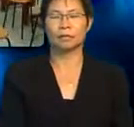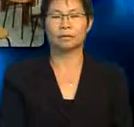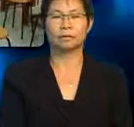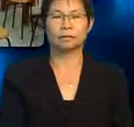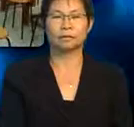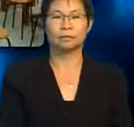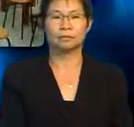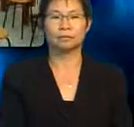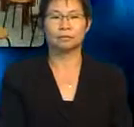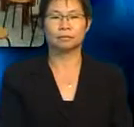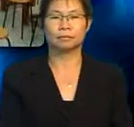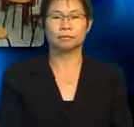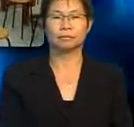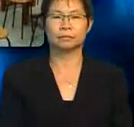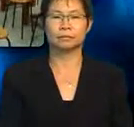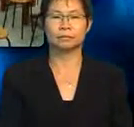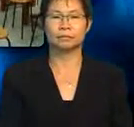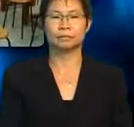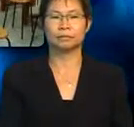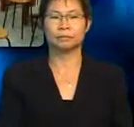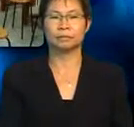7. Okay.